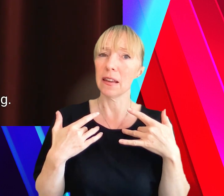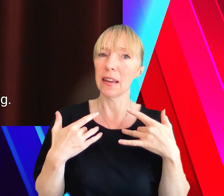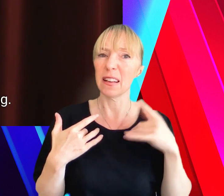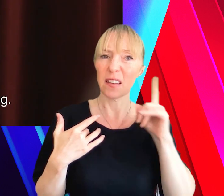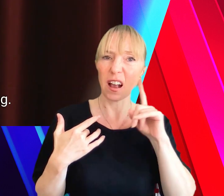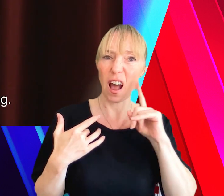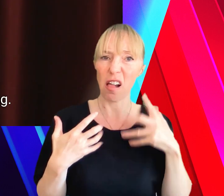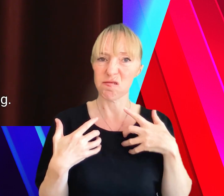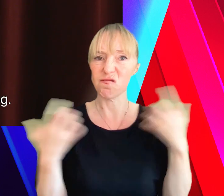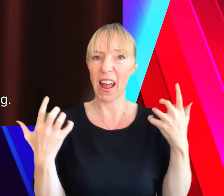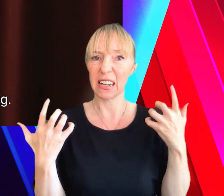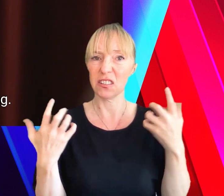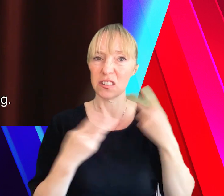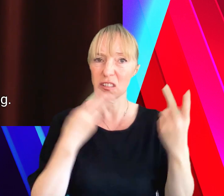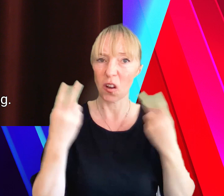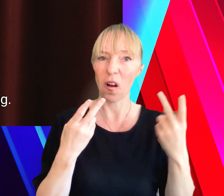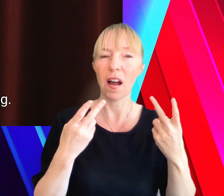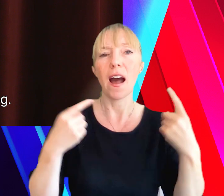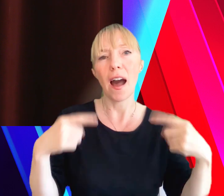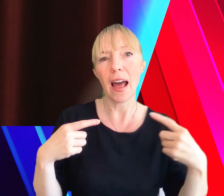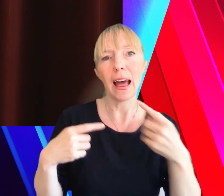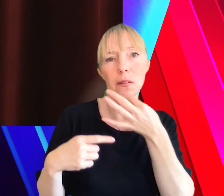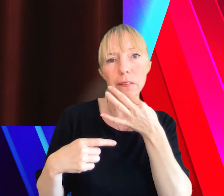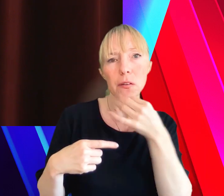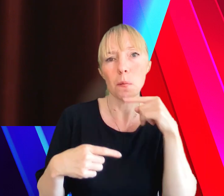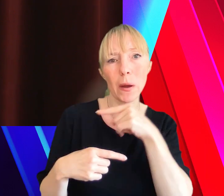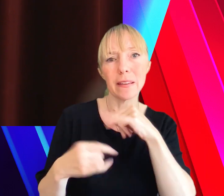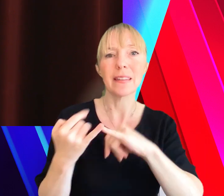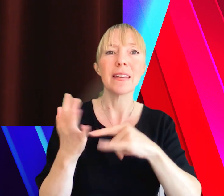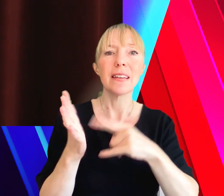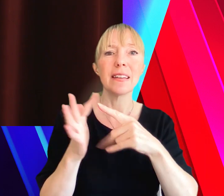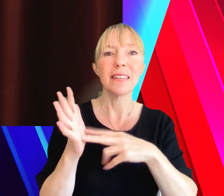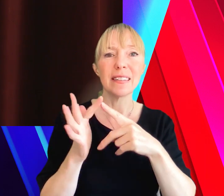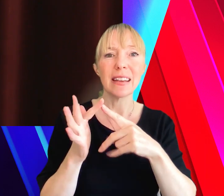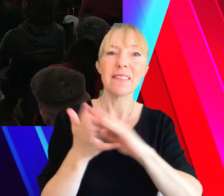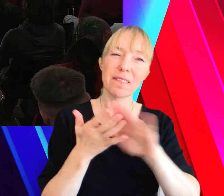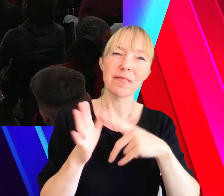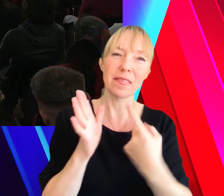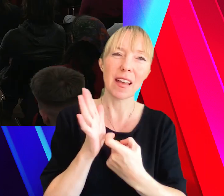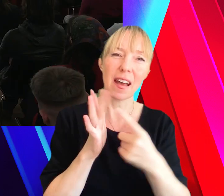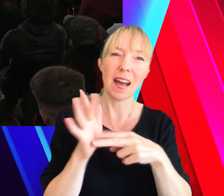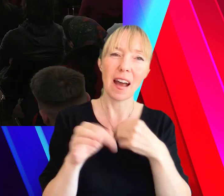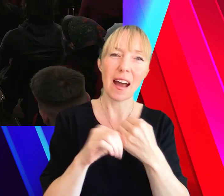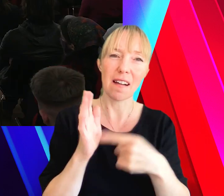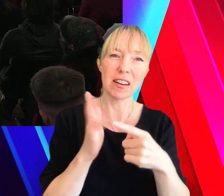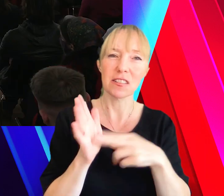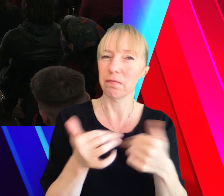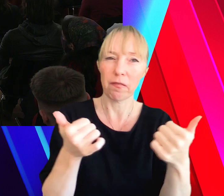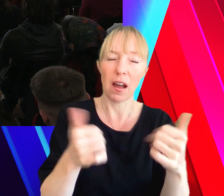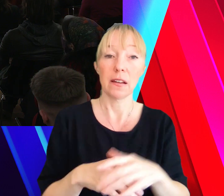I feel like it's quite like a girl rage song. I don't know. I allowed a few boys. Steve Harrington, he's like.